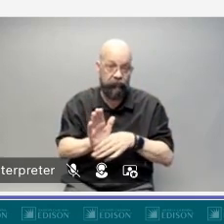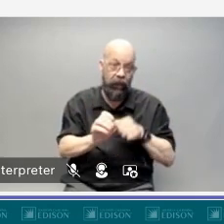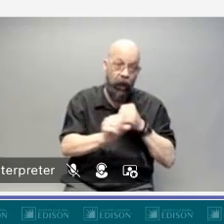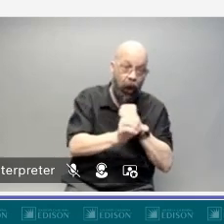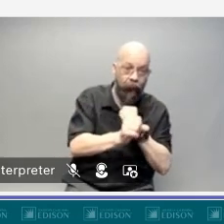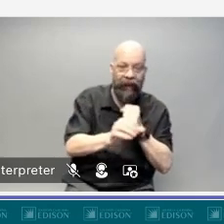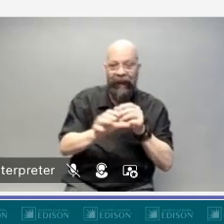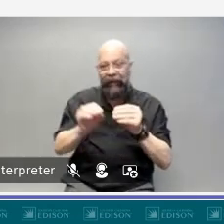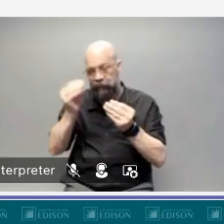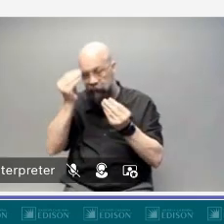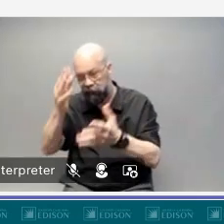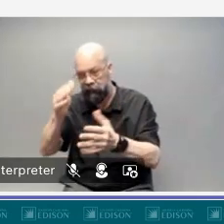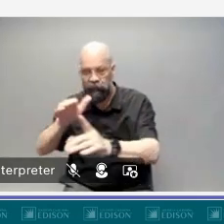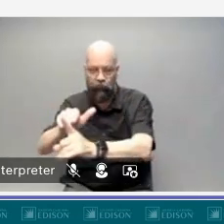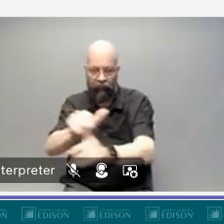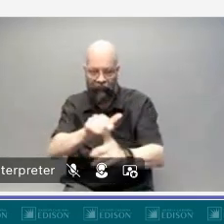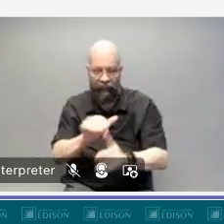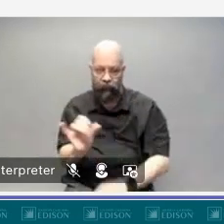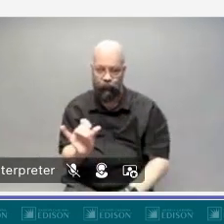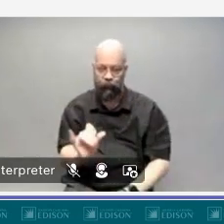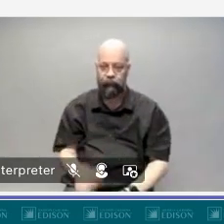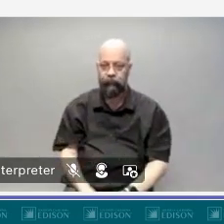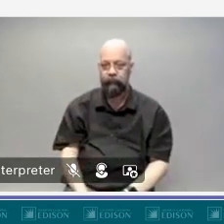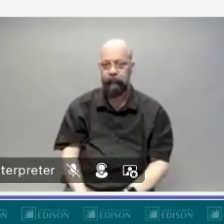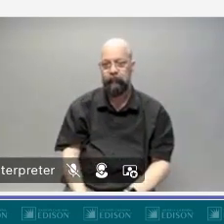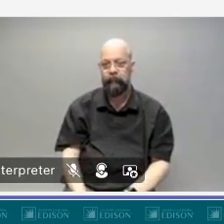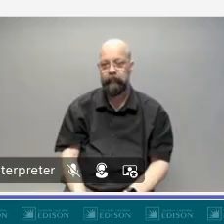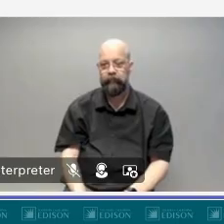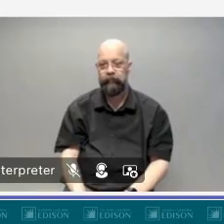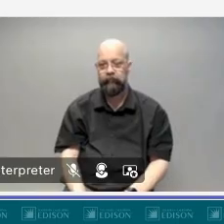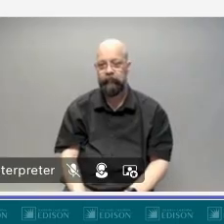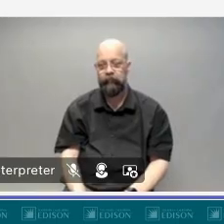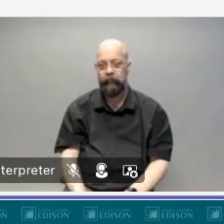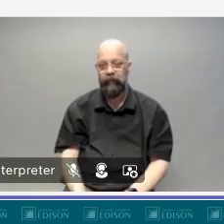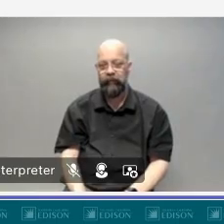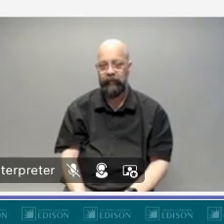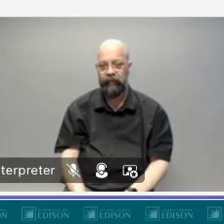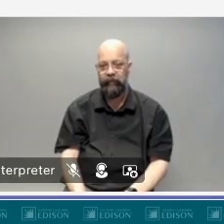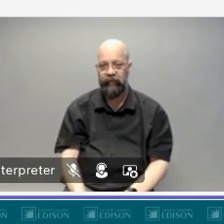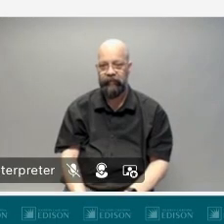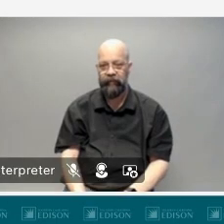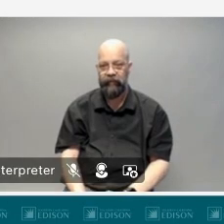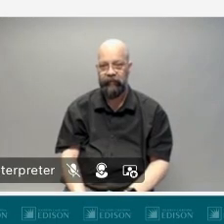PSPS notifications. Next slide.